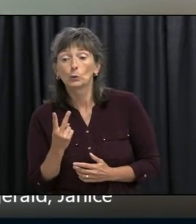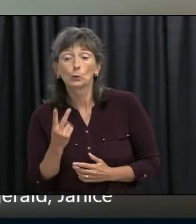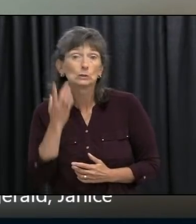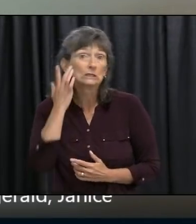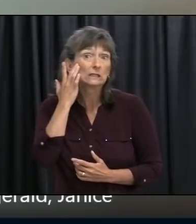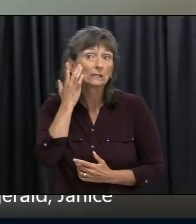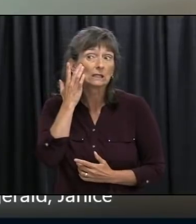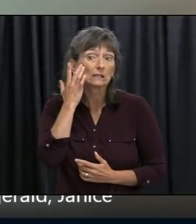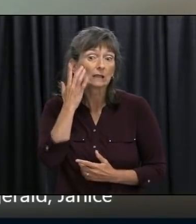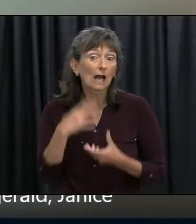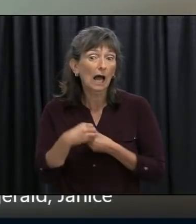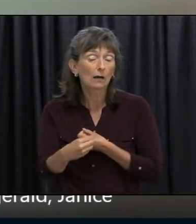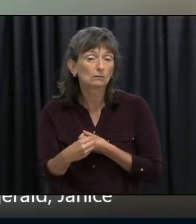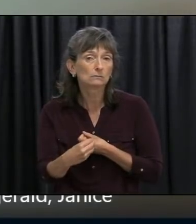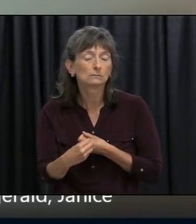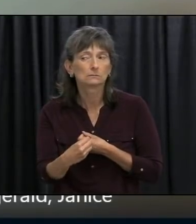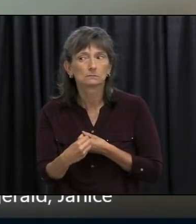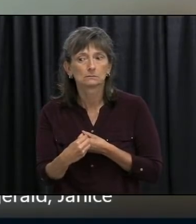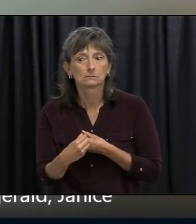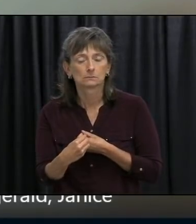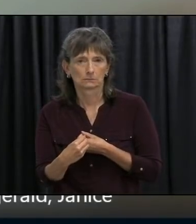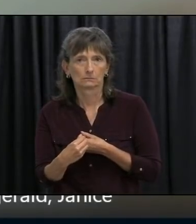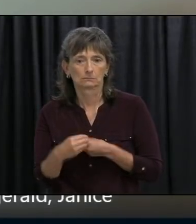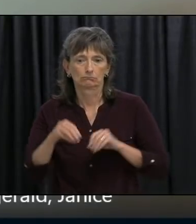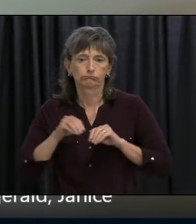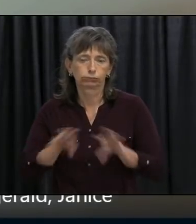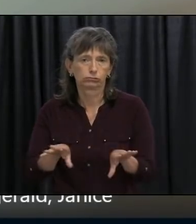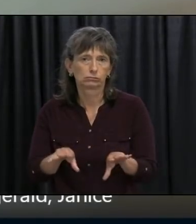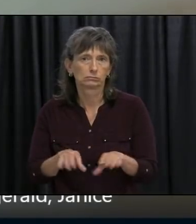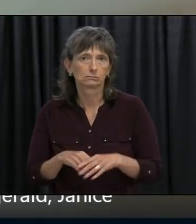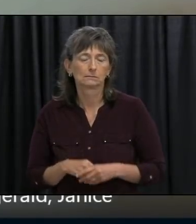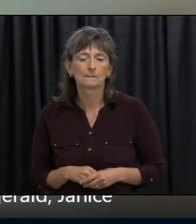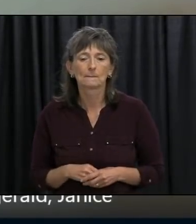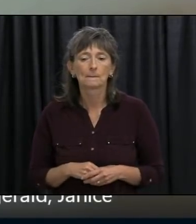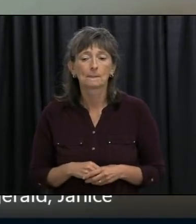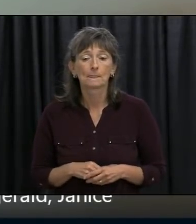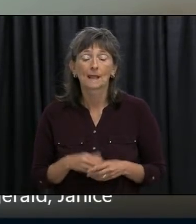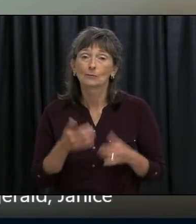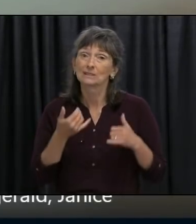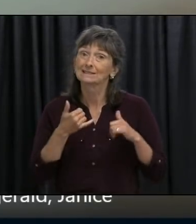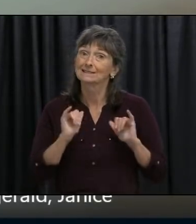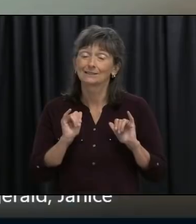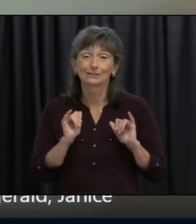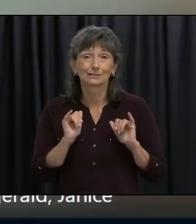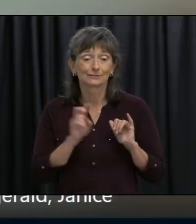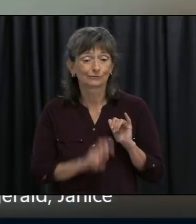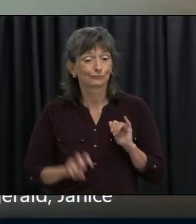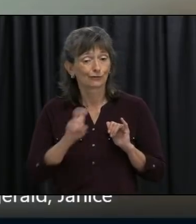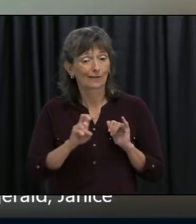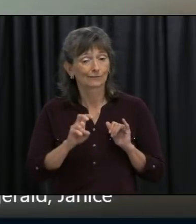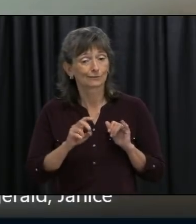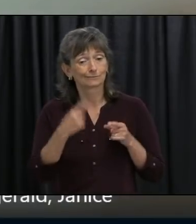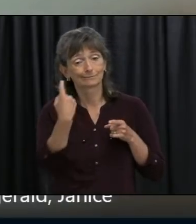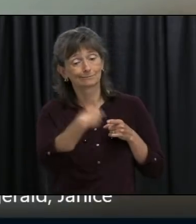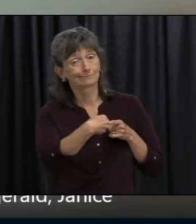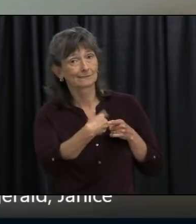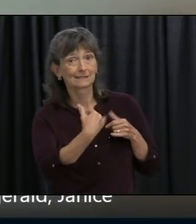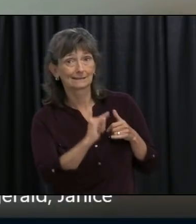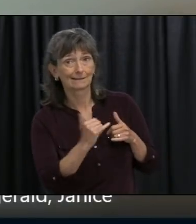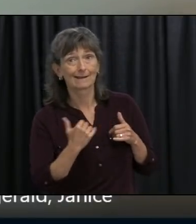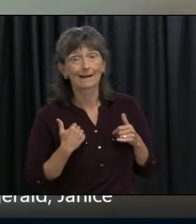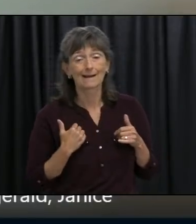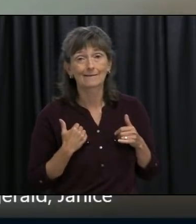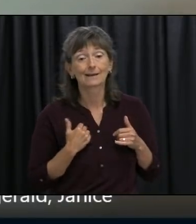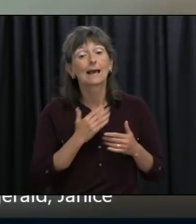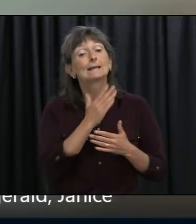be sick who go somewhere. And we do still, even with travel restrictions, and we still have